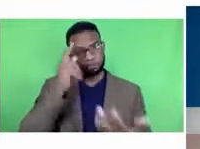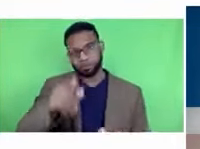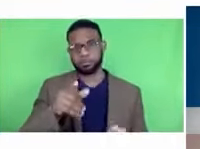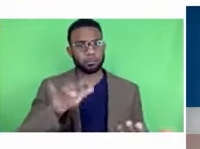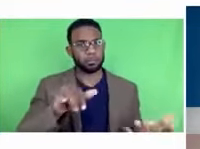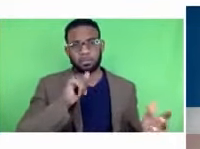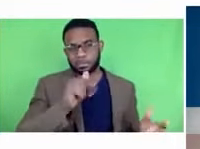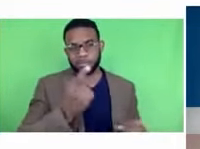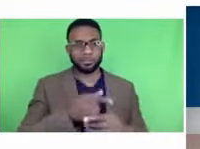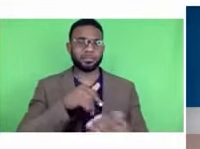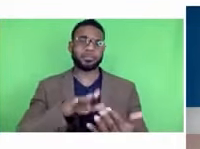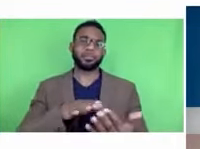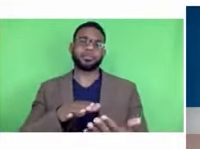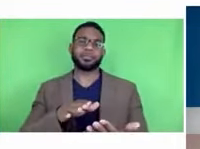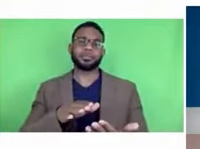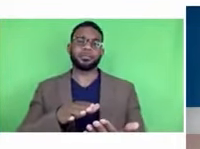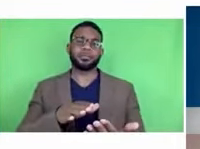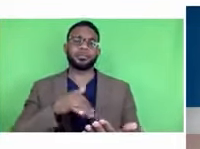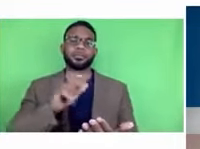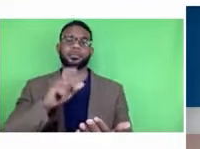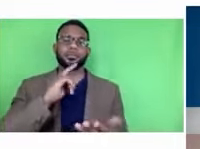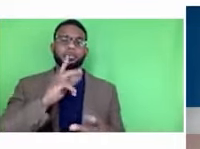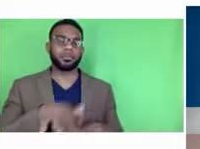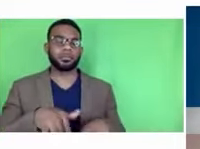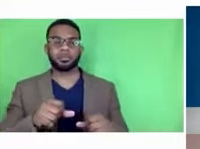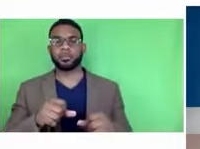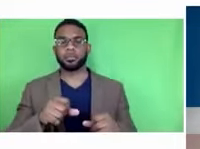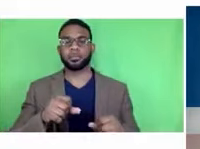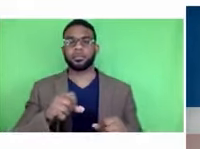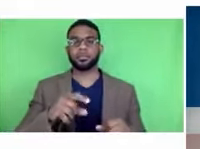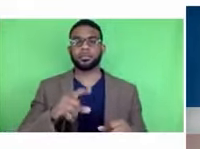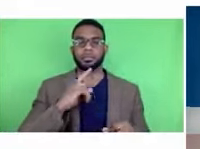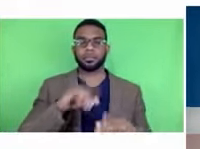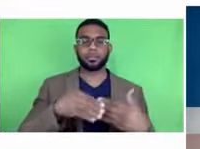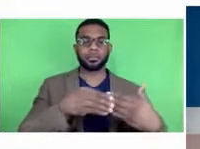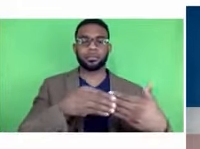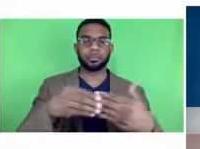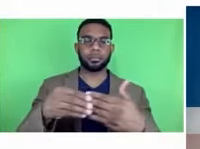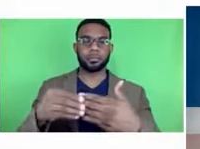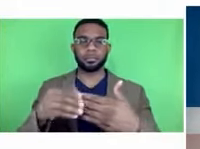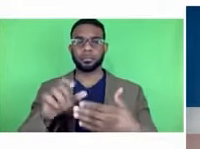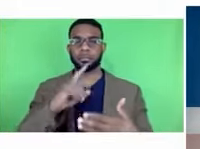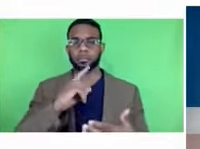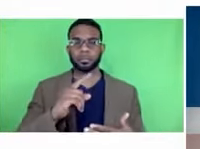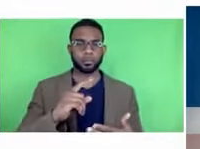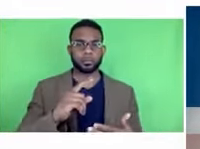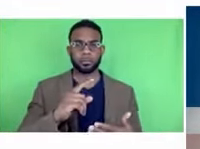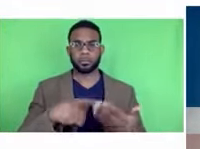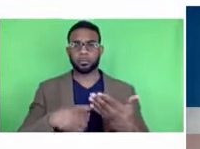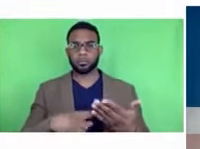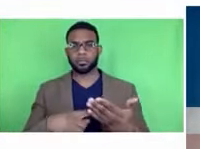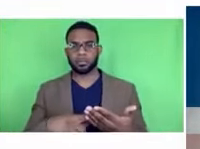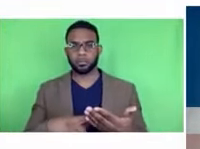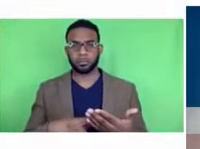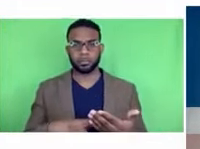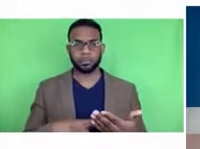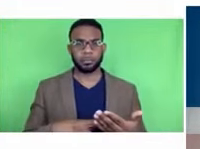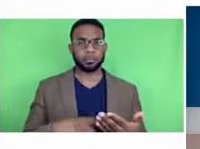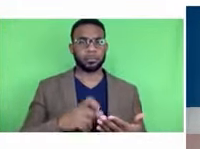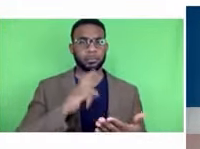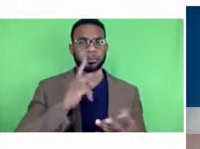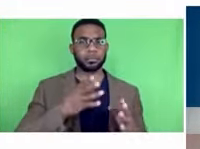the approach that we need to be taking. It's gotta be flexible. It's gotta be, there's gotta be dialogue. It's gotta be a